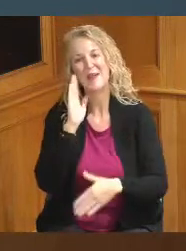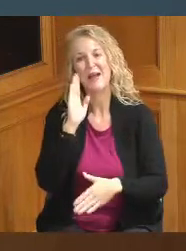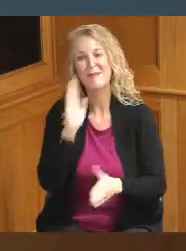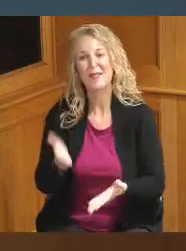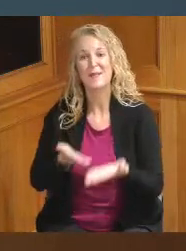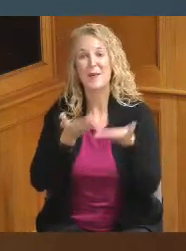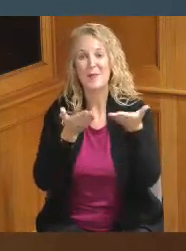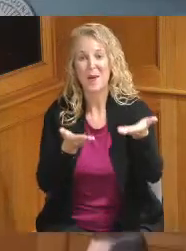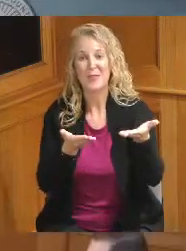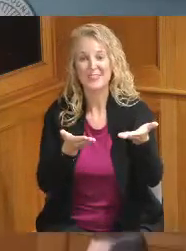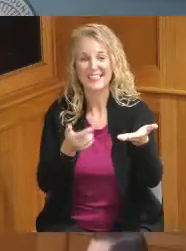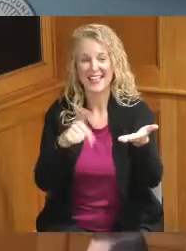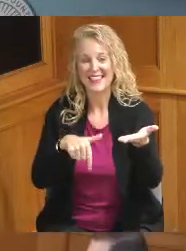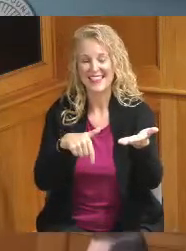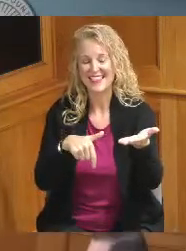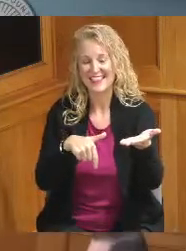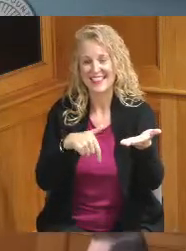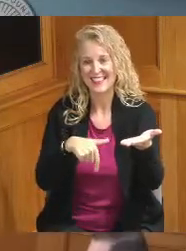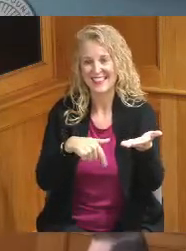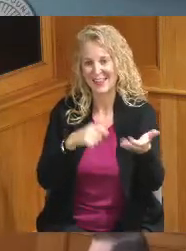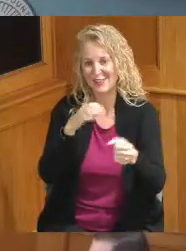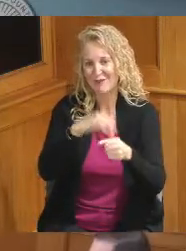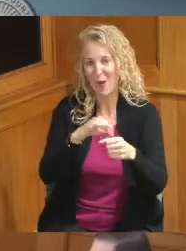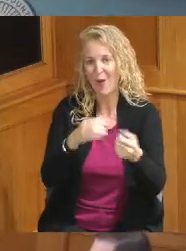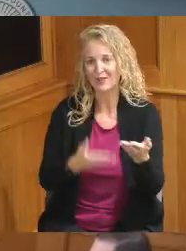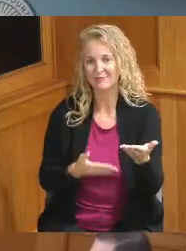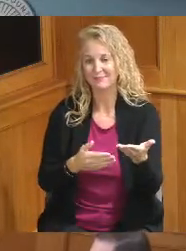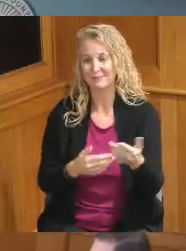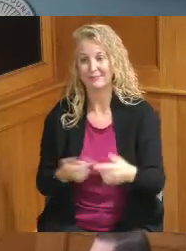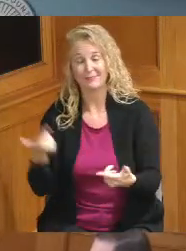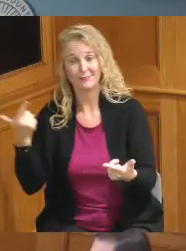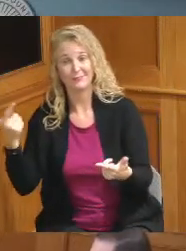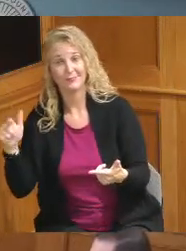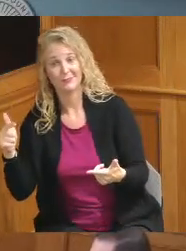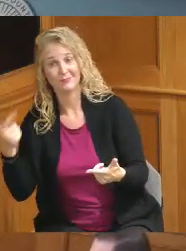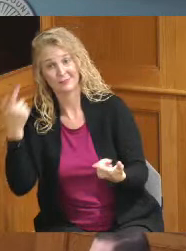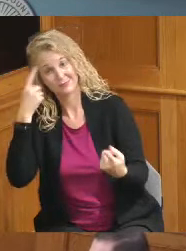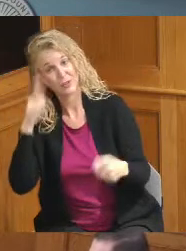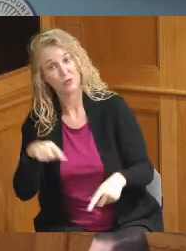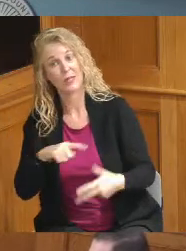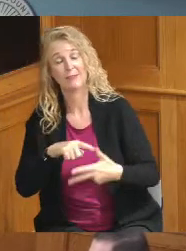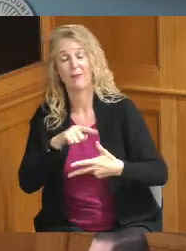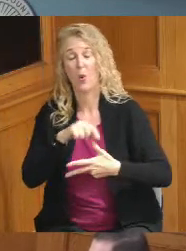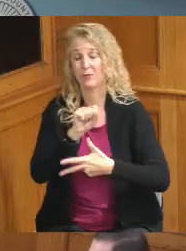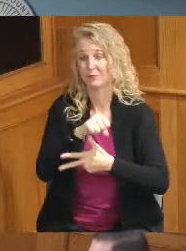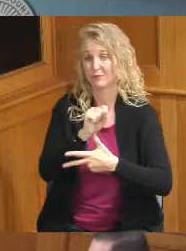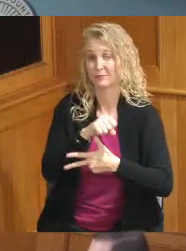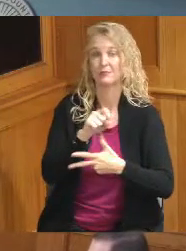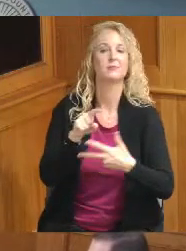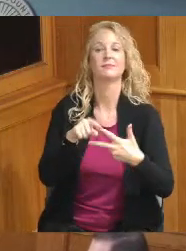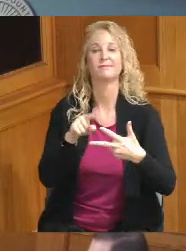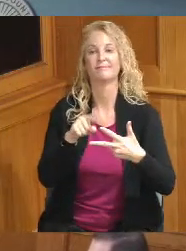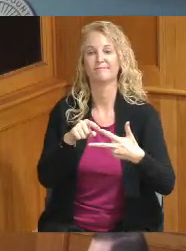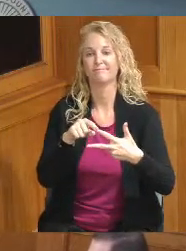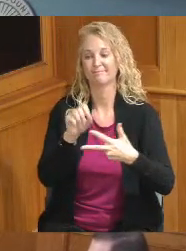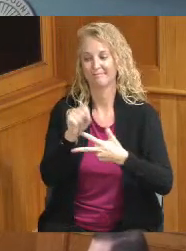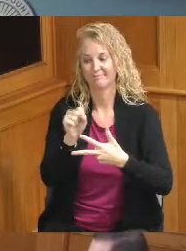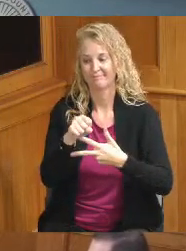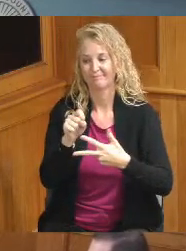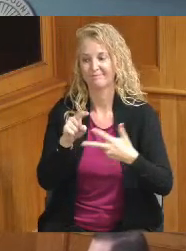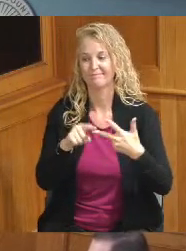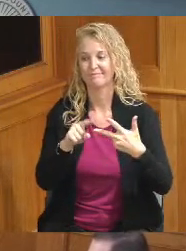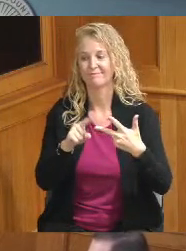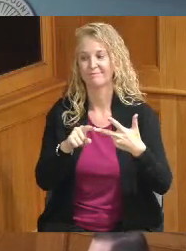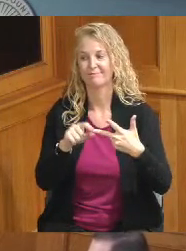motion forward to approve item number 3. Second. Commissioner Reese? Yes. Commissioner Dreehouse? Yes. Commissioner